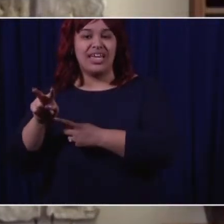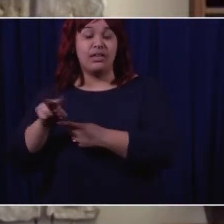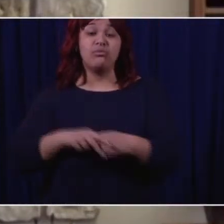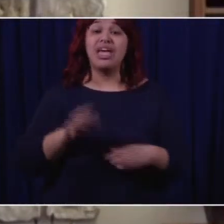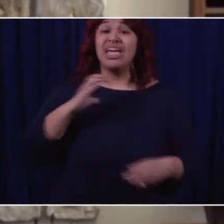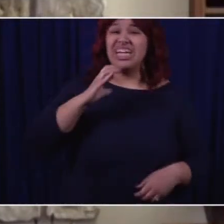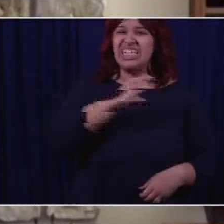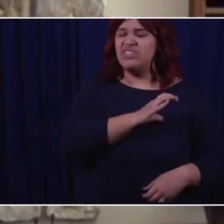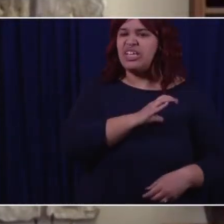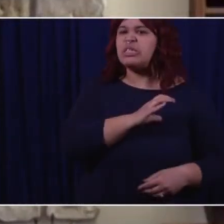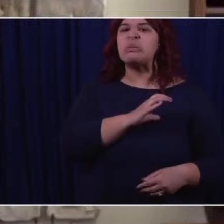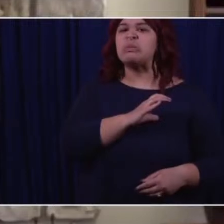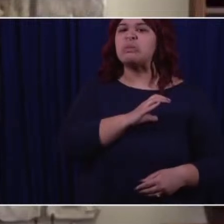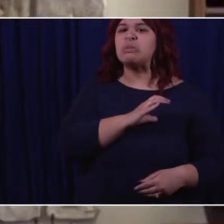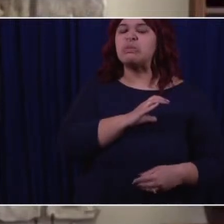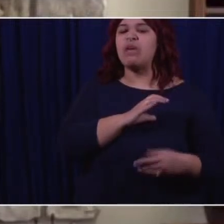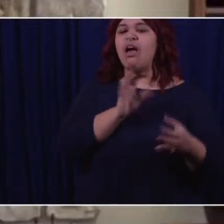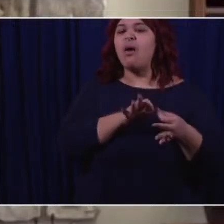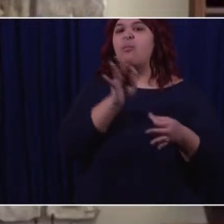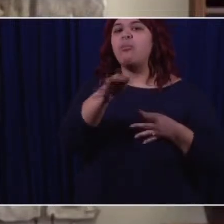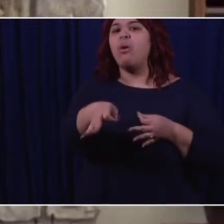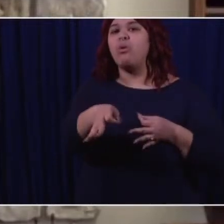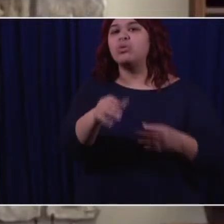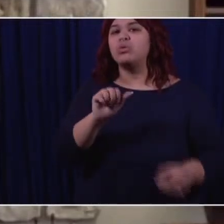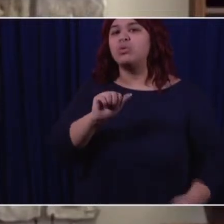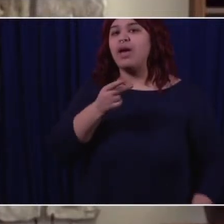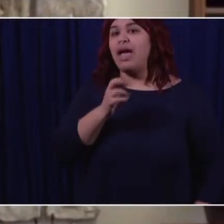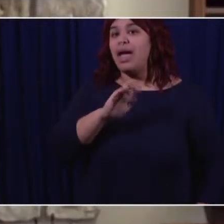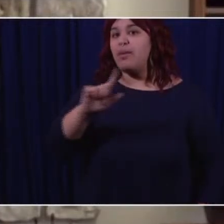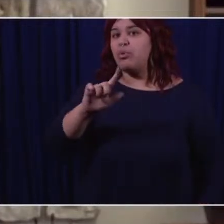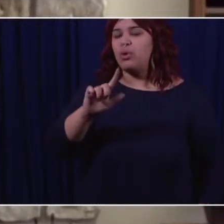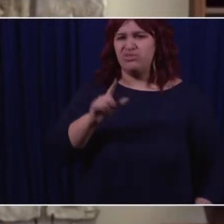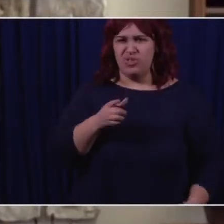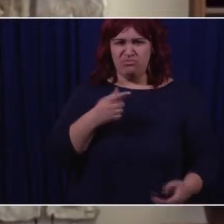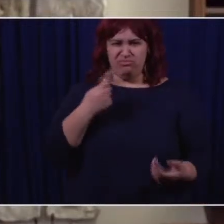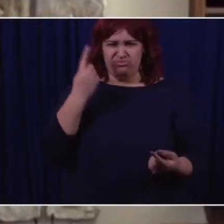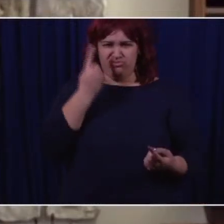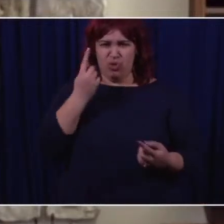break, which could be April 6th. What are your thoughts about that?